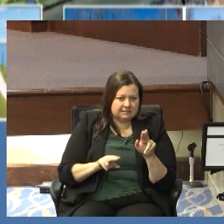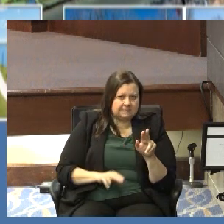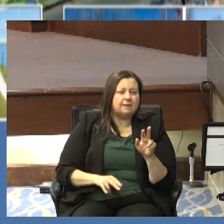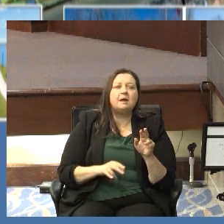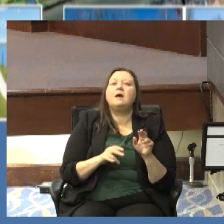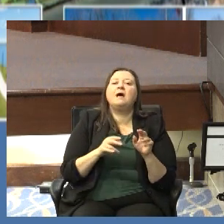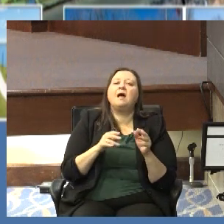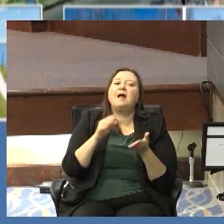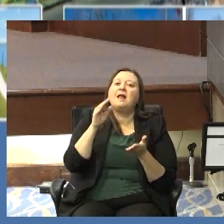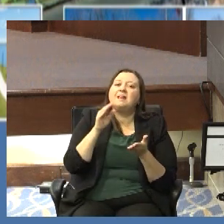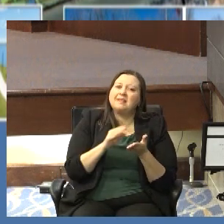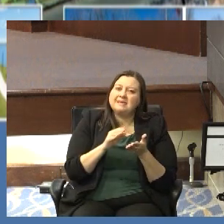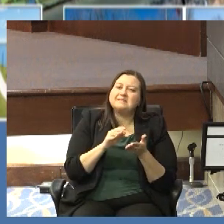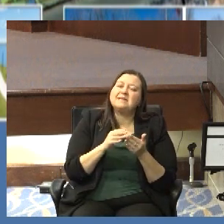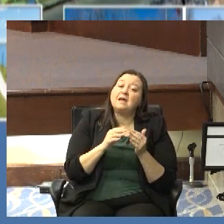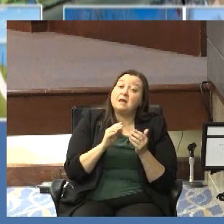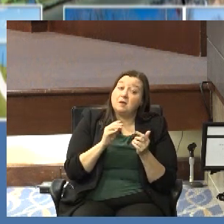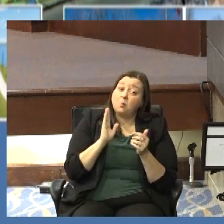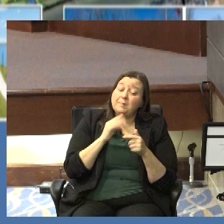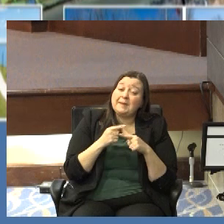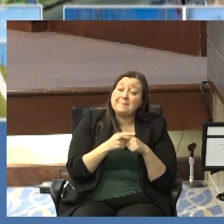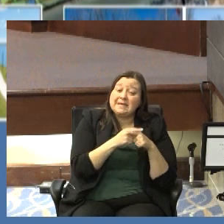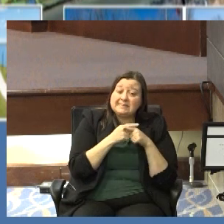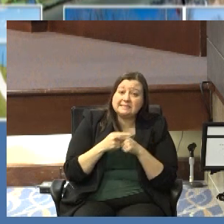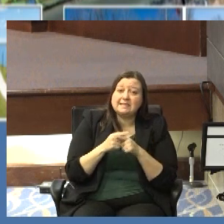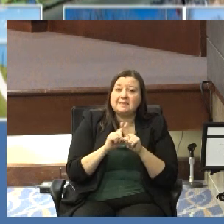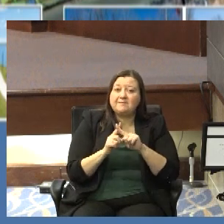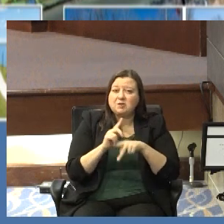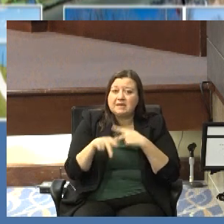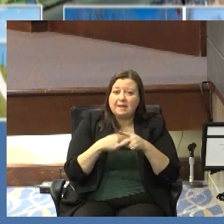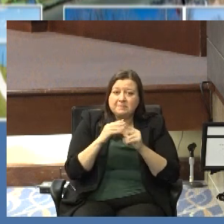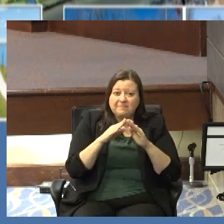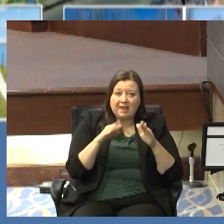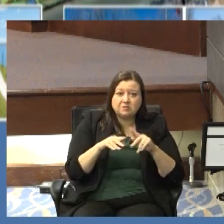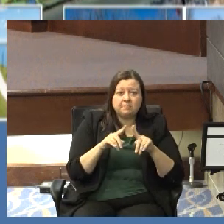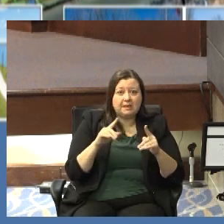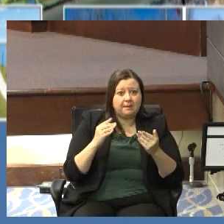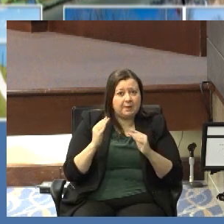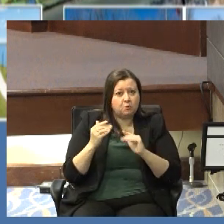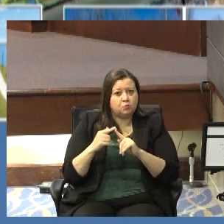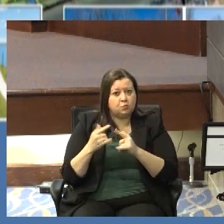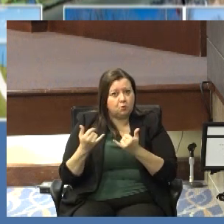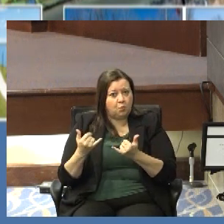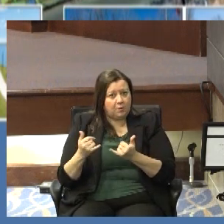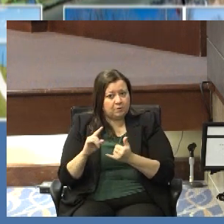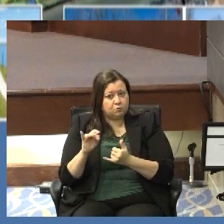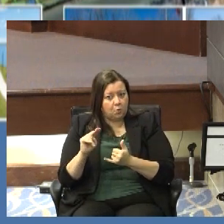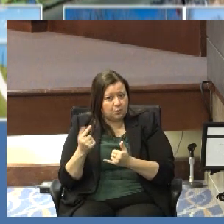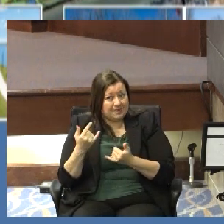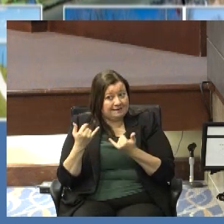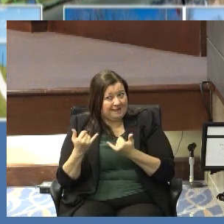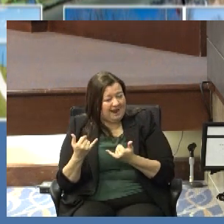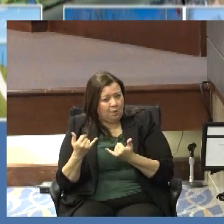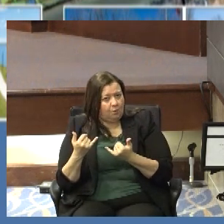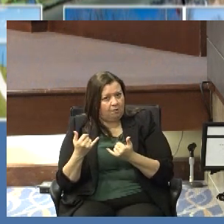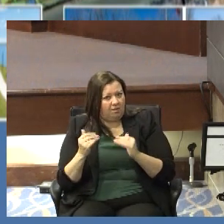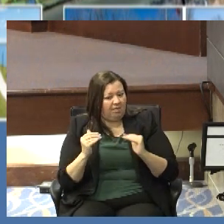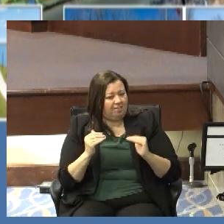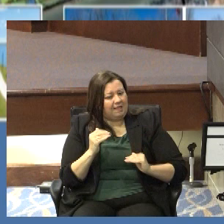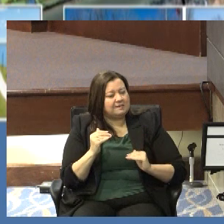a mix of housing types. It's actually less than what the current zoning would allow. If you just developed it all as single family